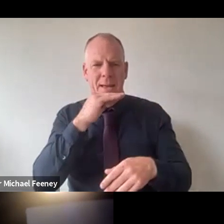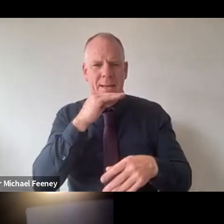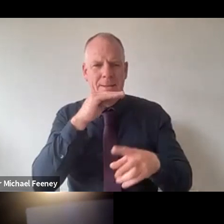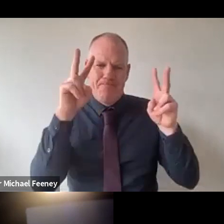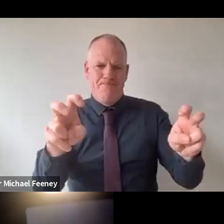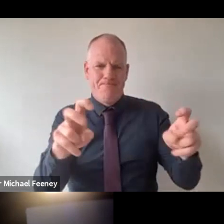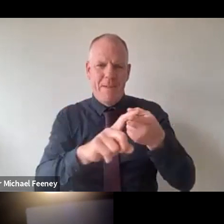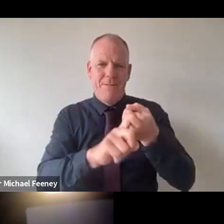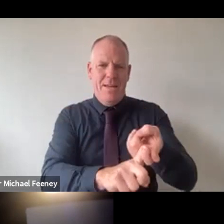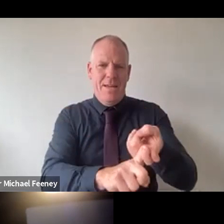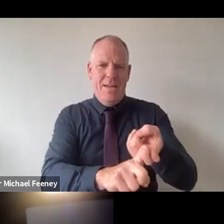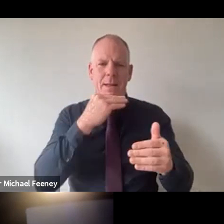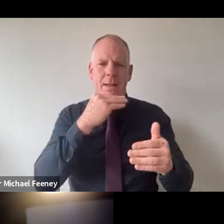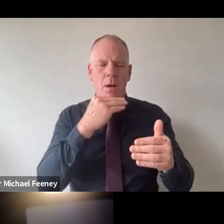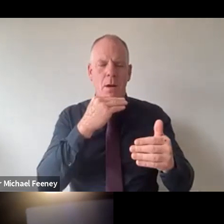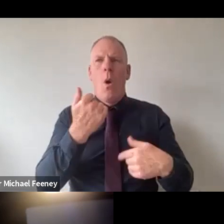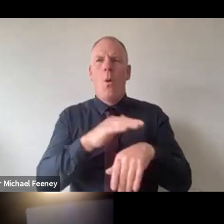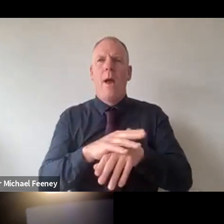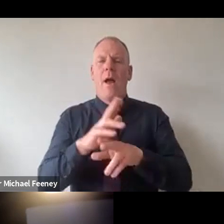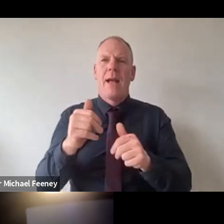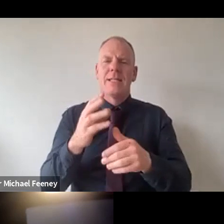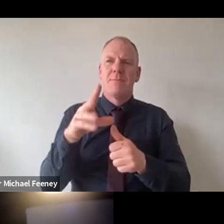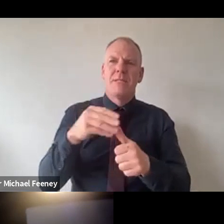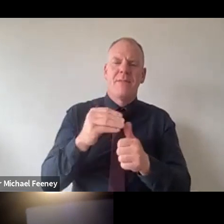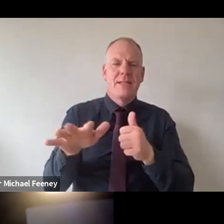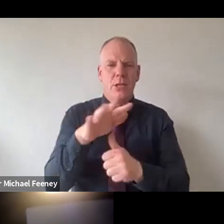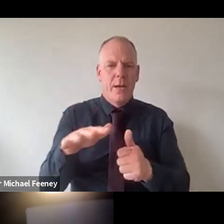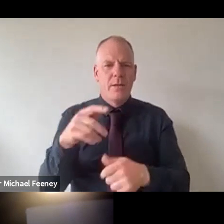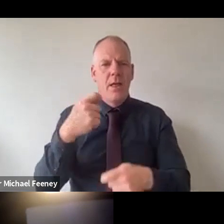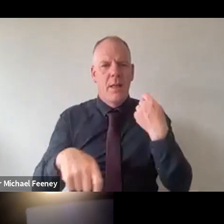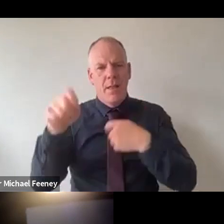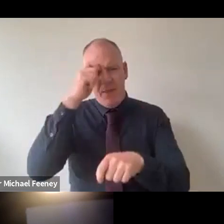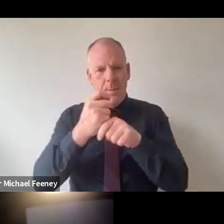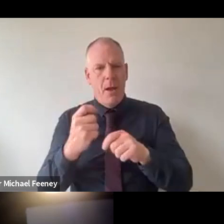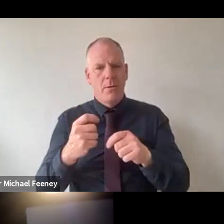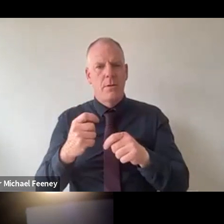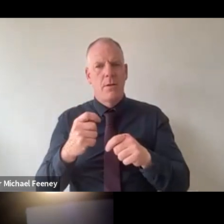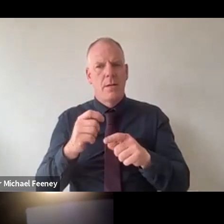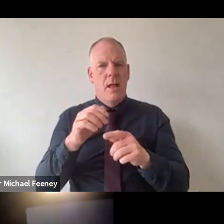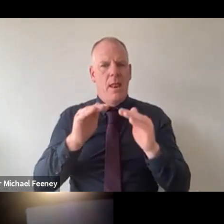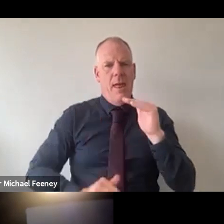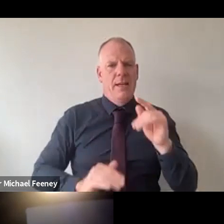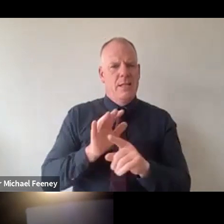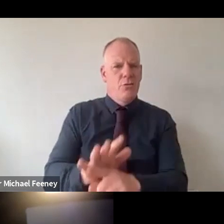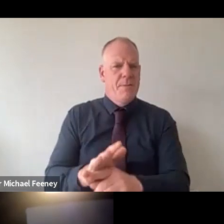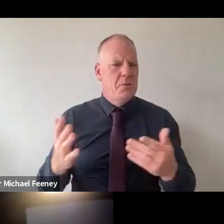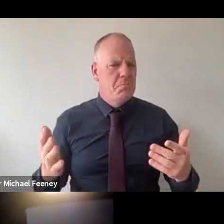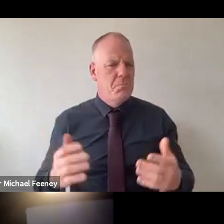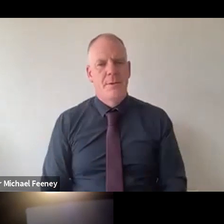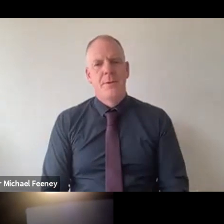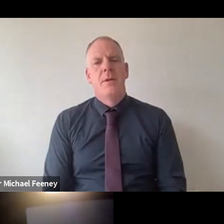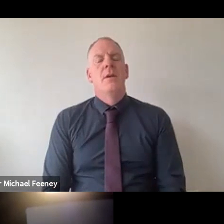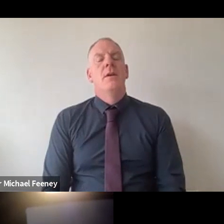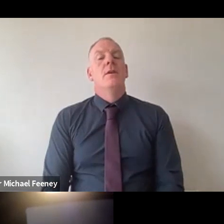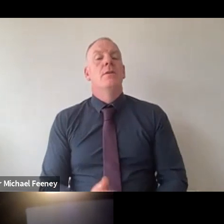or where can a situation and when can a situation be considered to have led to discrimination. Then